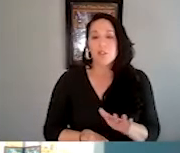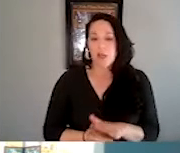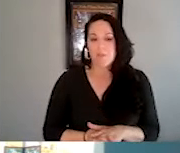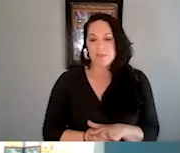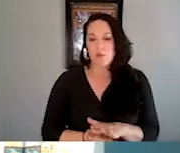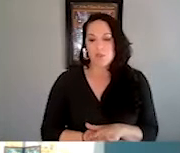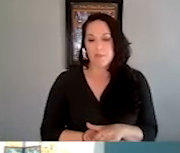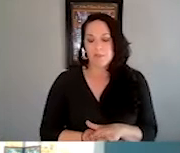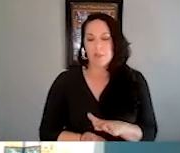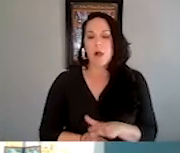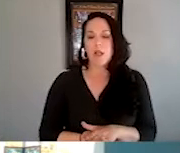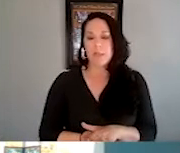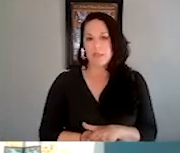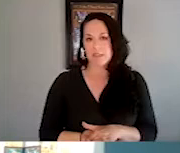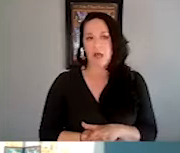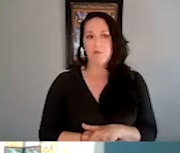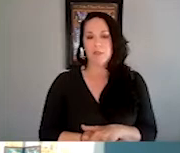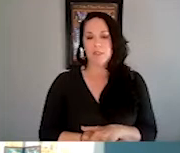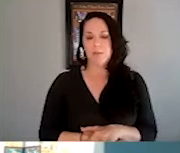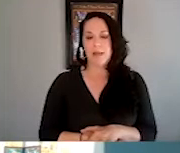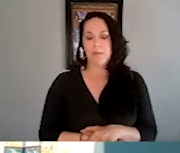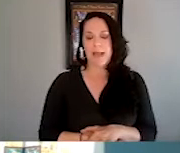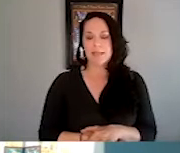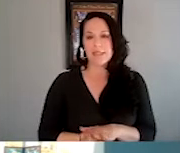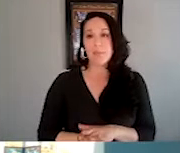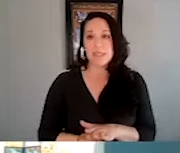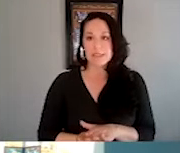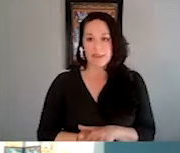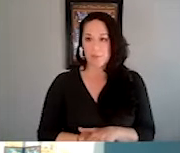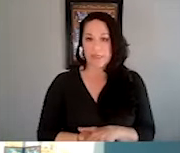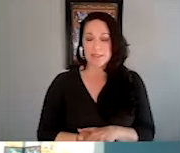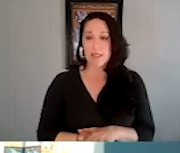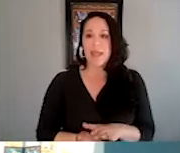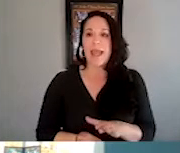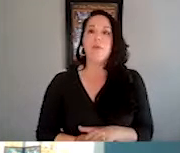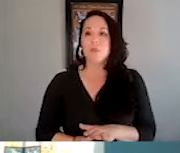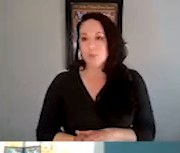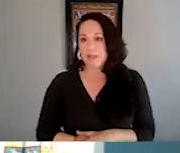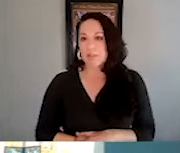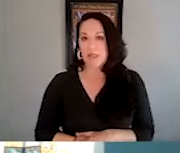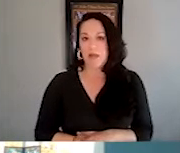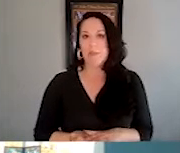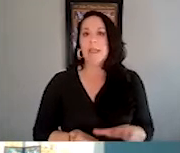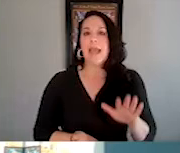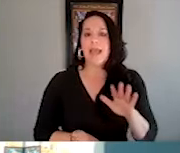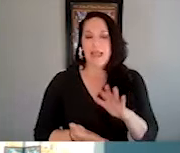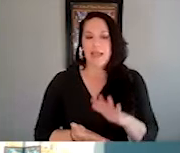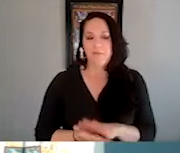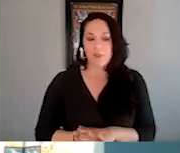Part of our job as coalition members, and we talk about this a lot with building capacity, is being a safe place. Everyone should be able to